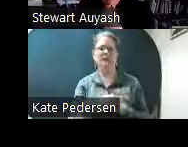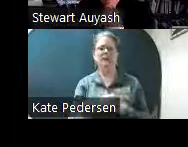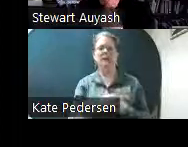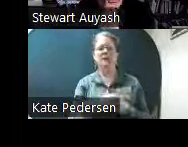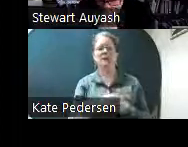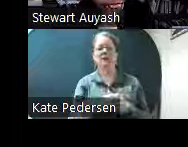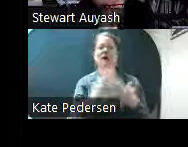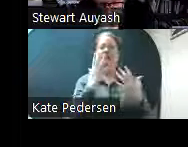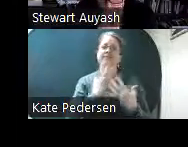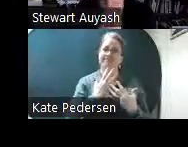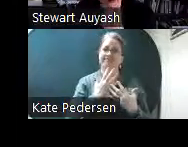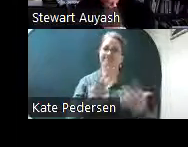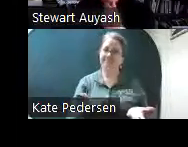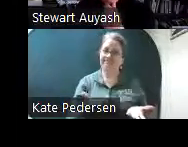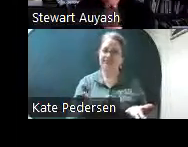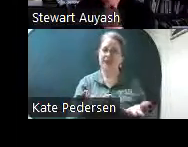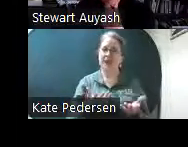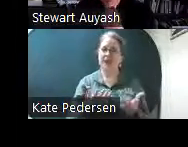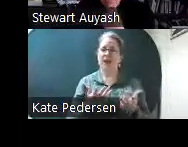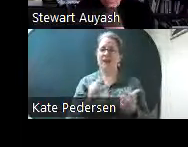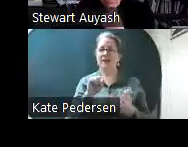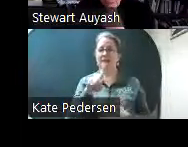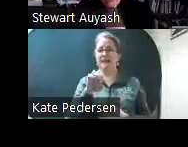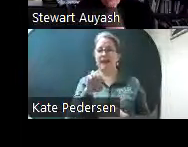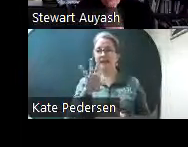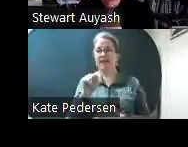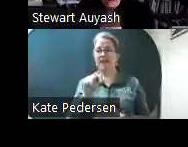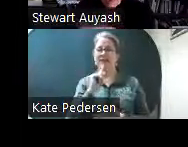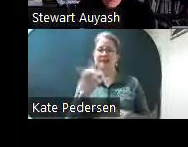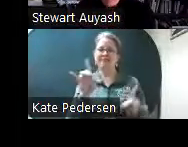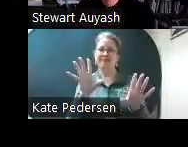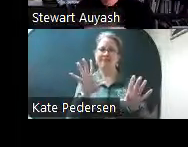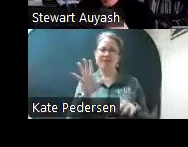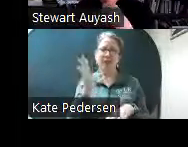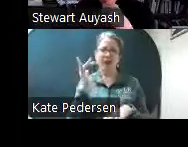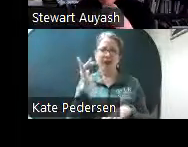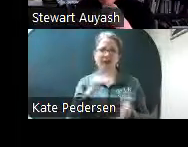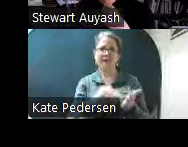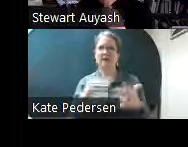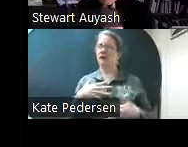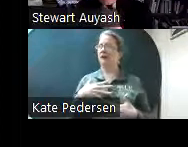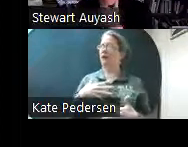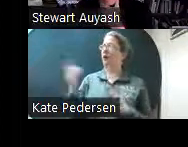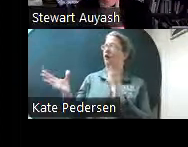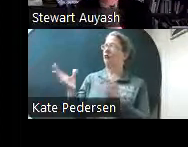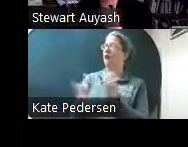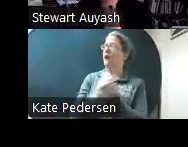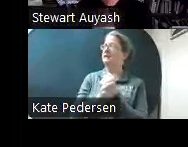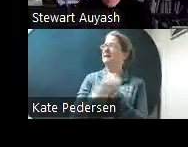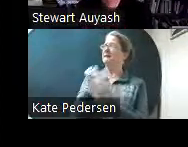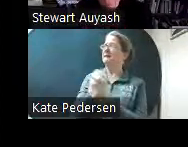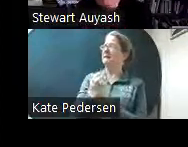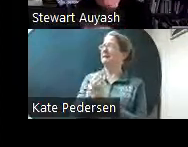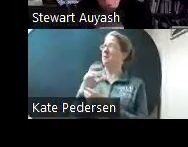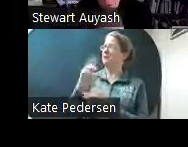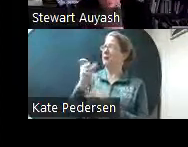And unfortunately, the side effect that was nasty, because doctors were afraid they would get arrested if they prescribed too much. They didn't